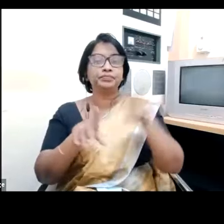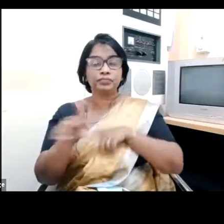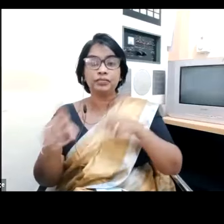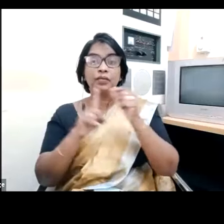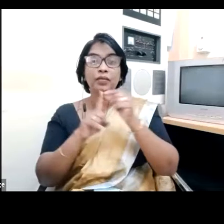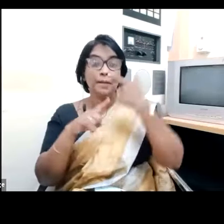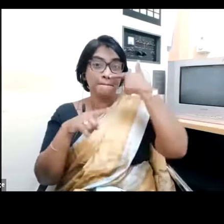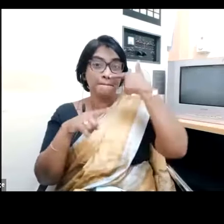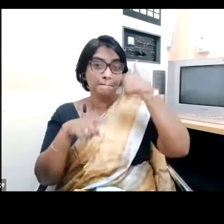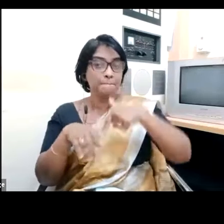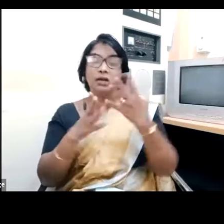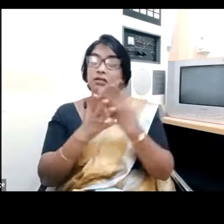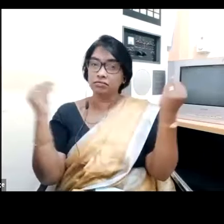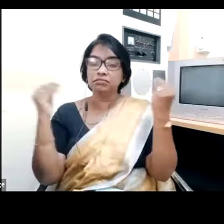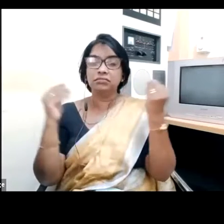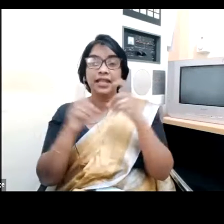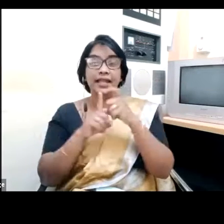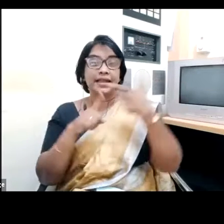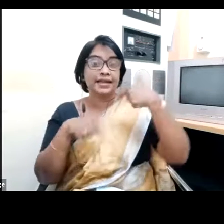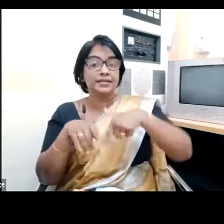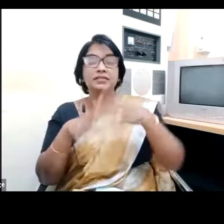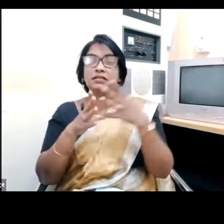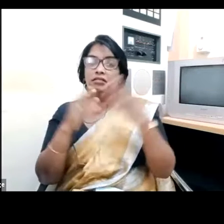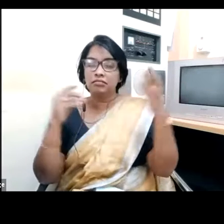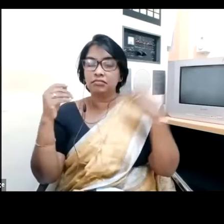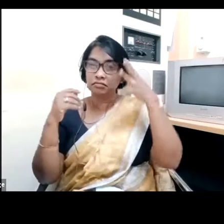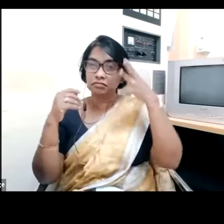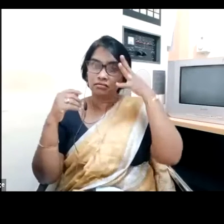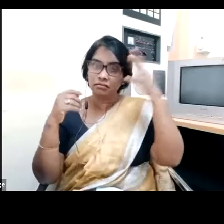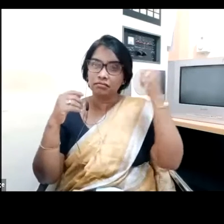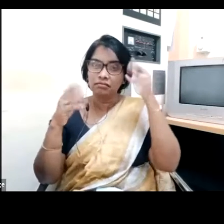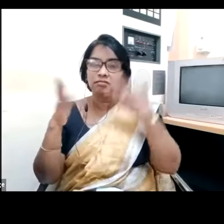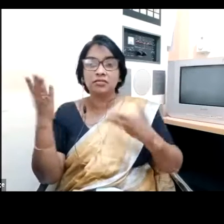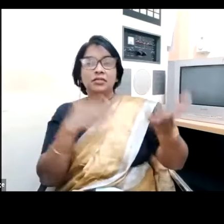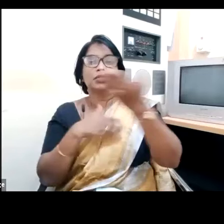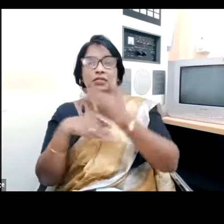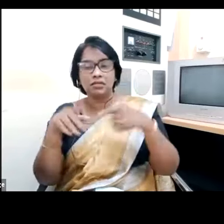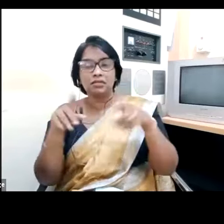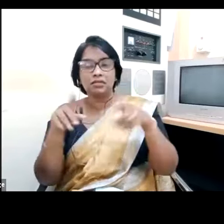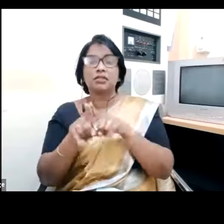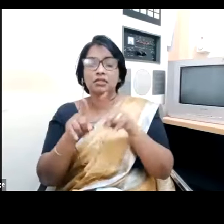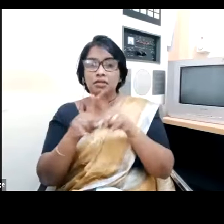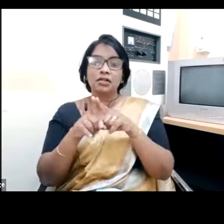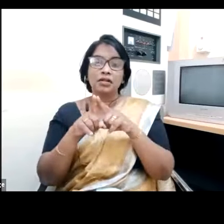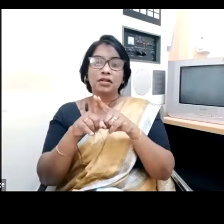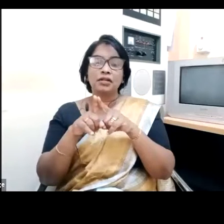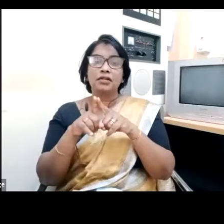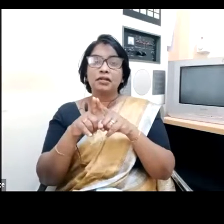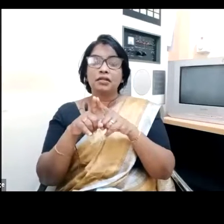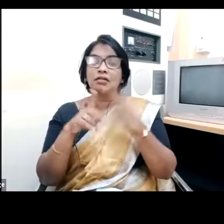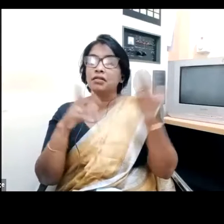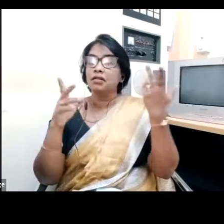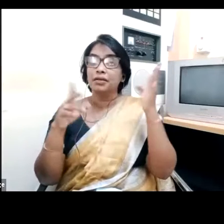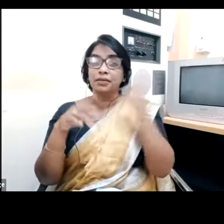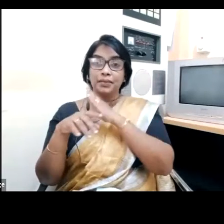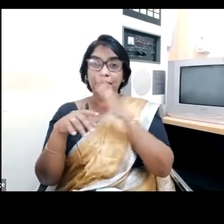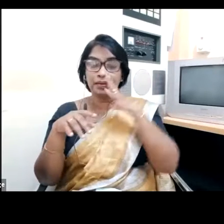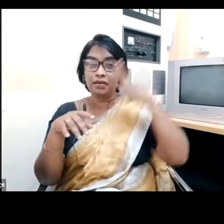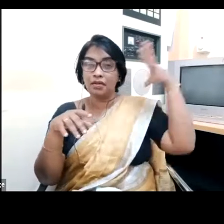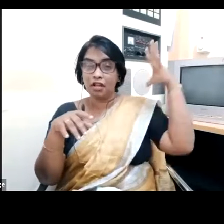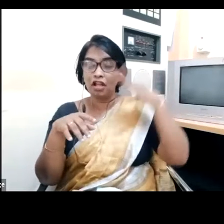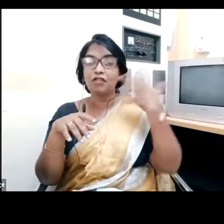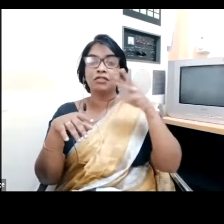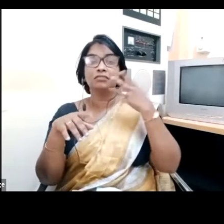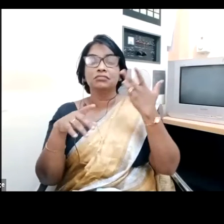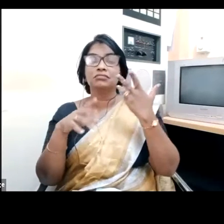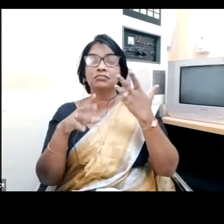the biofuels are also contributing to massive deforestation in the world, and that is not a good idea either. So